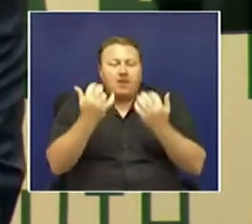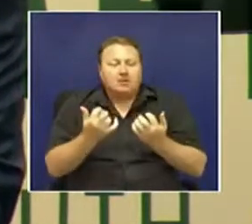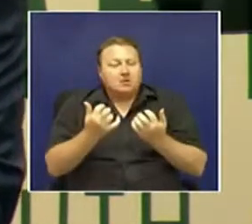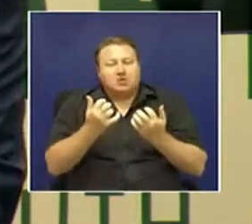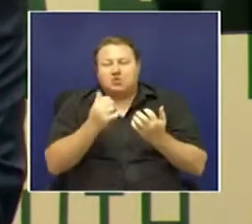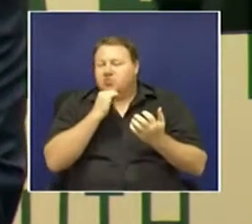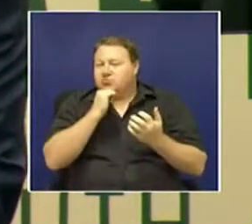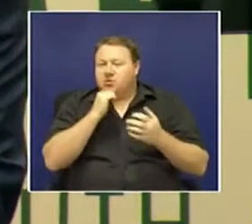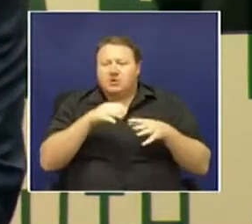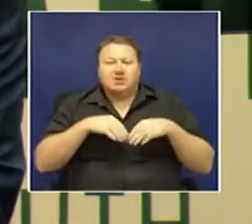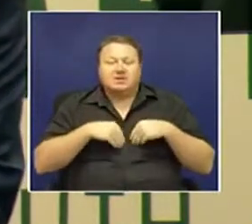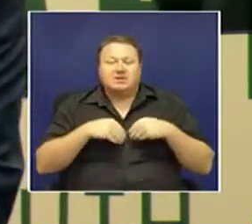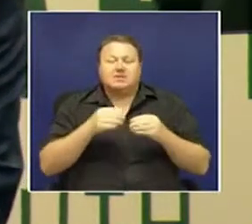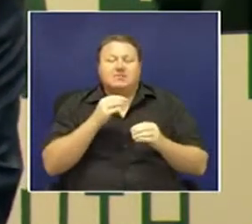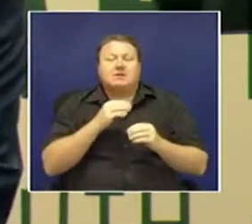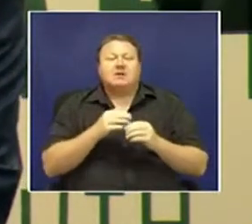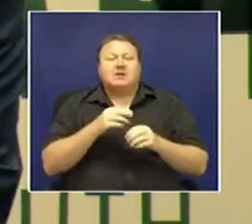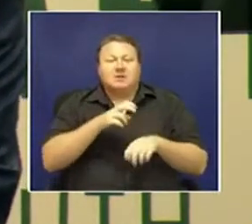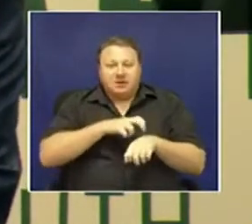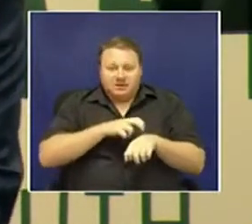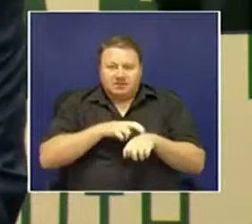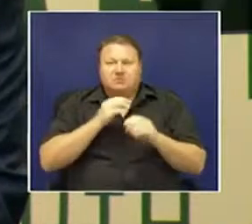infrastructure and sustain services.